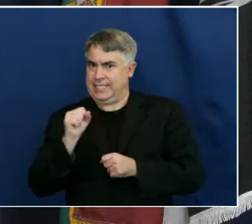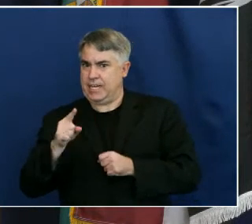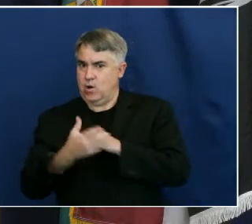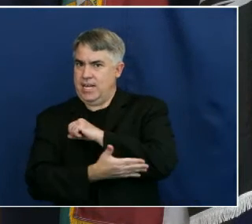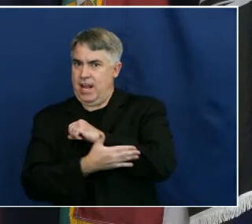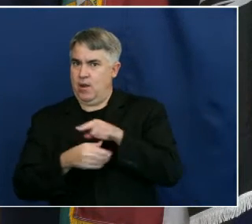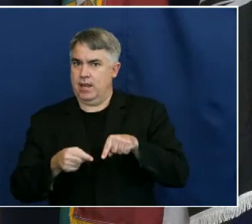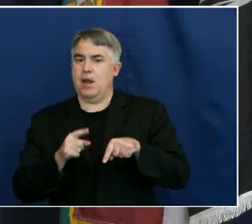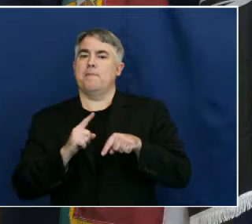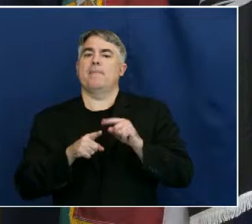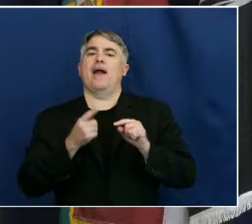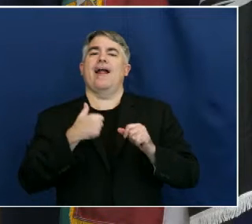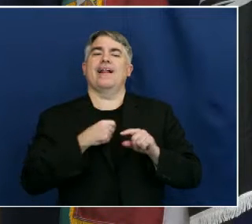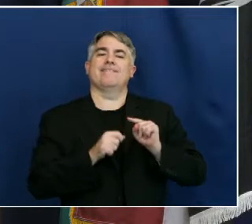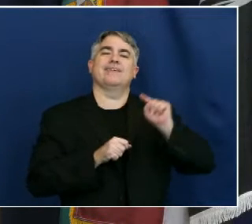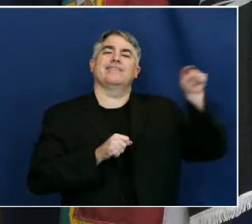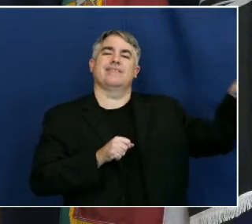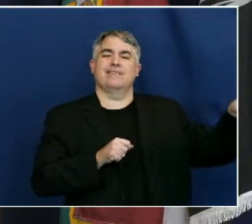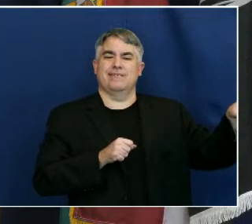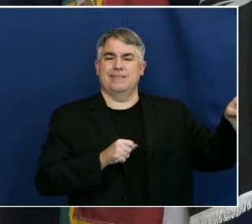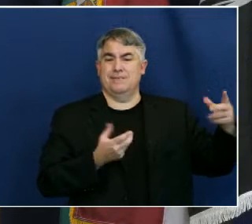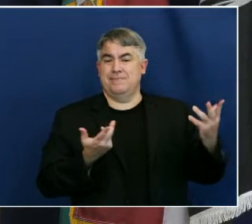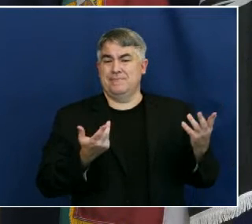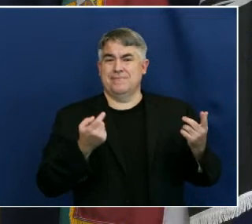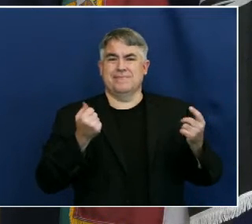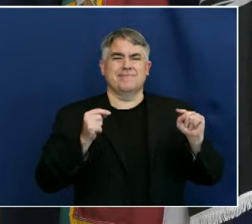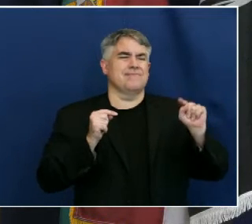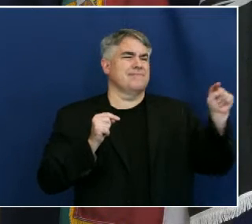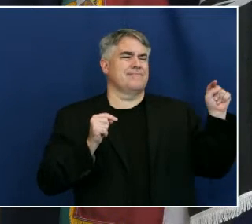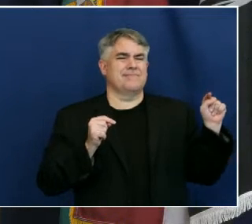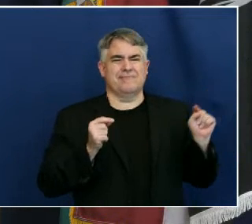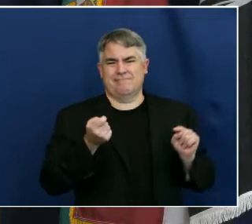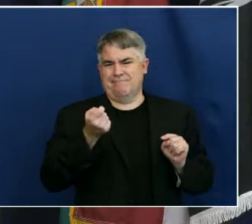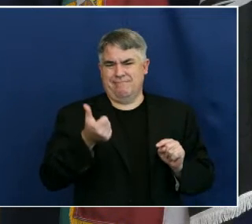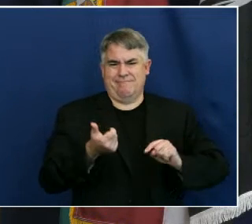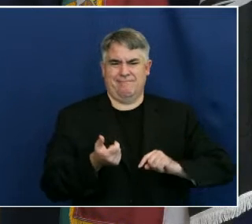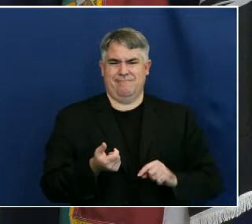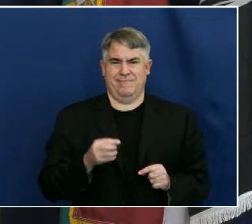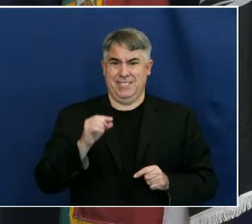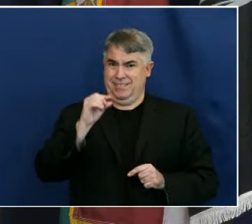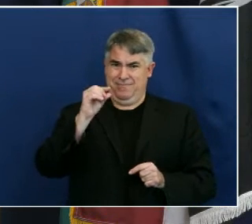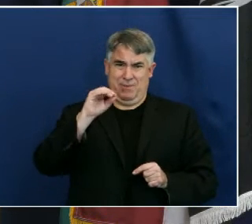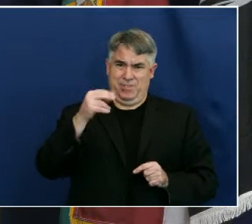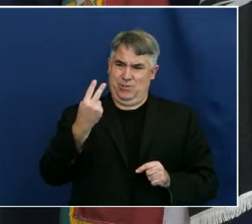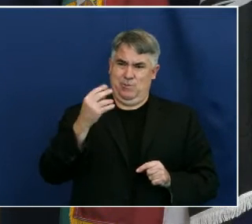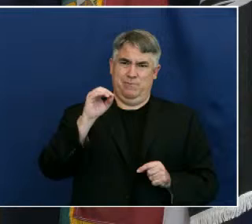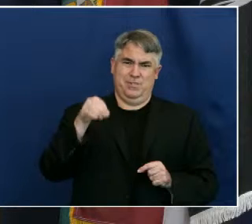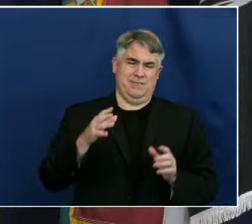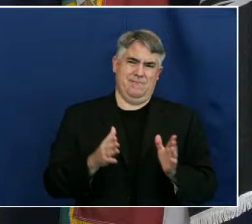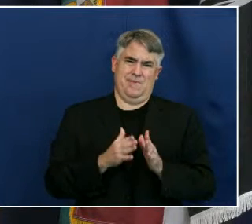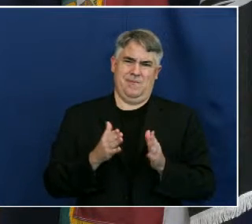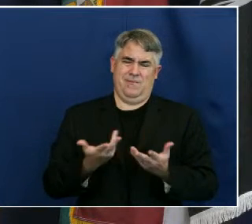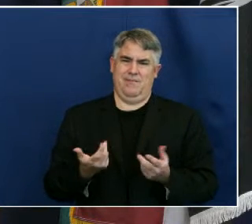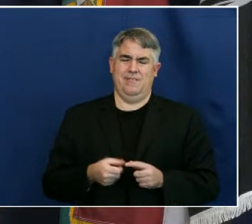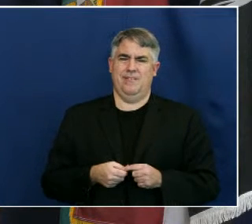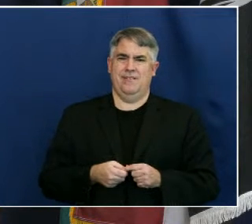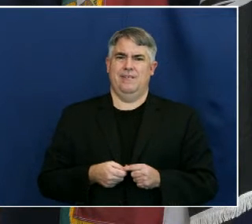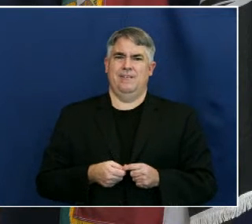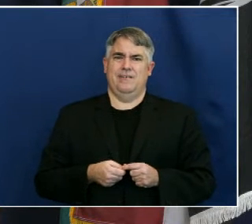we think that the overwhelming majority of that very small number of the total is tied to individuals who work here but do not reside here.